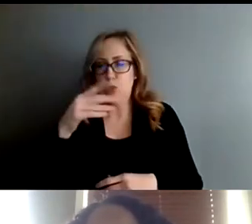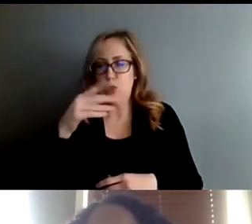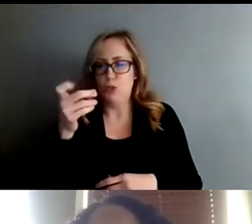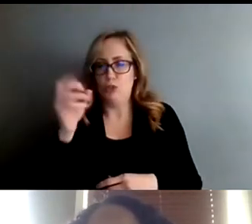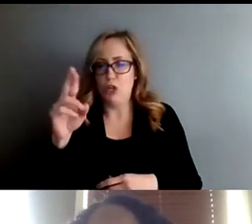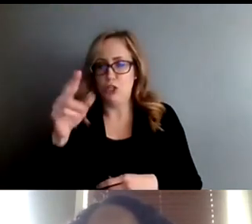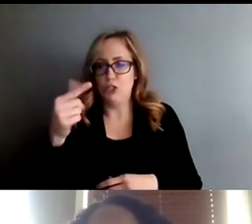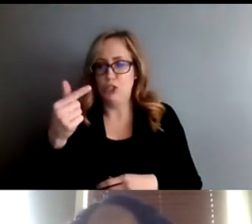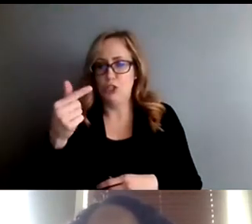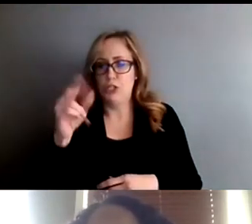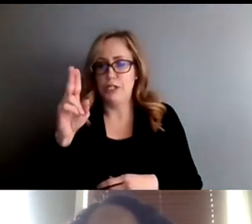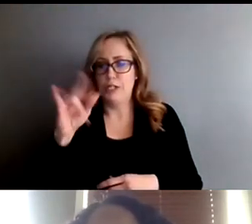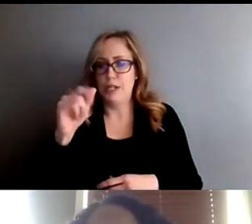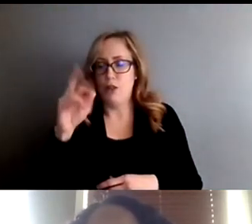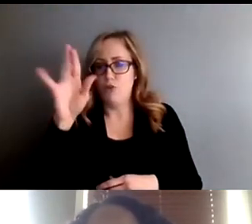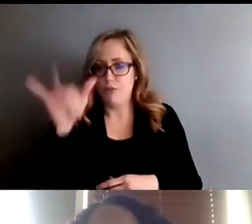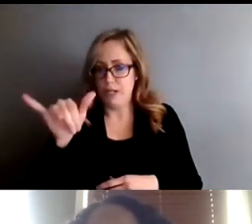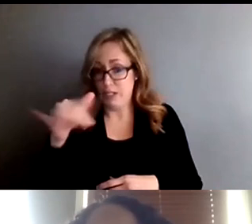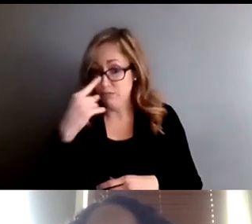on MCAS as we know it today?